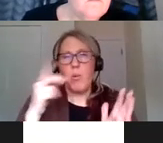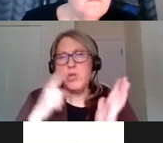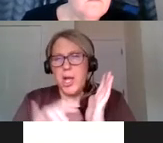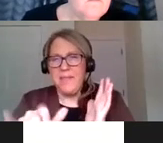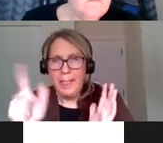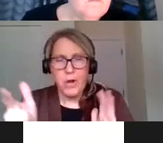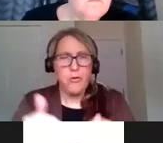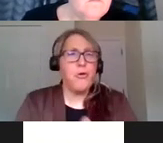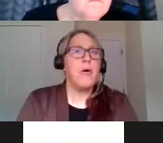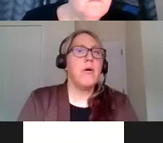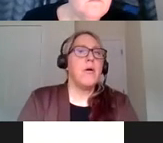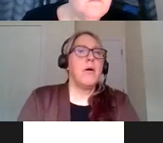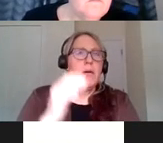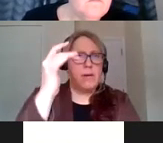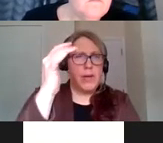So